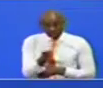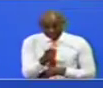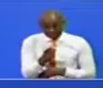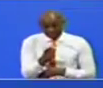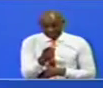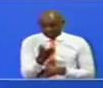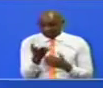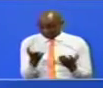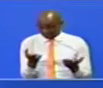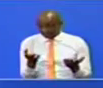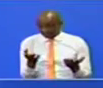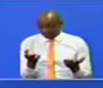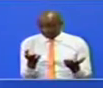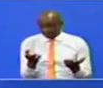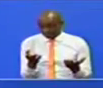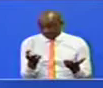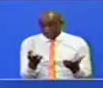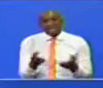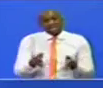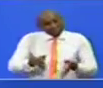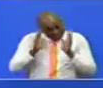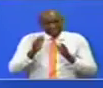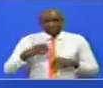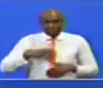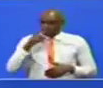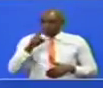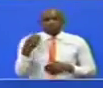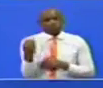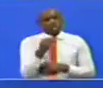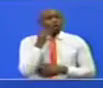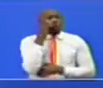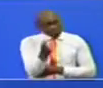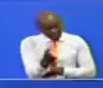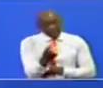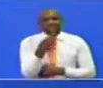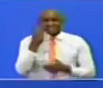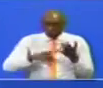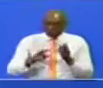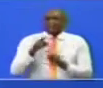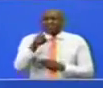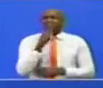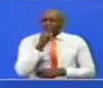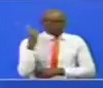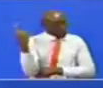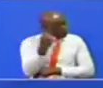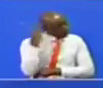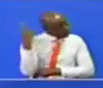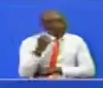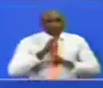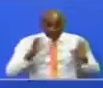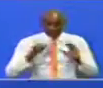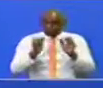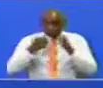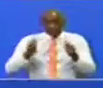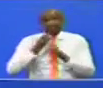go by. The Street Nizers Children's Home, meant exclusively for boys, deals in